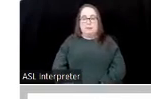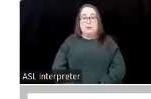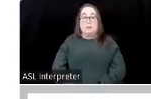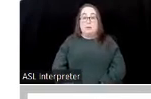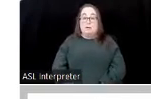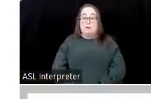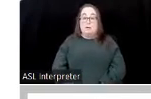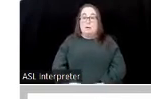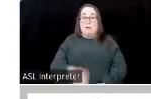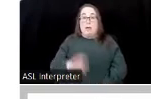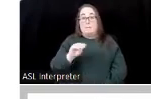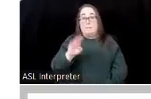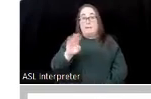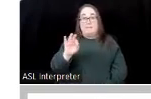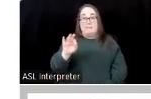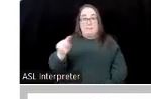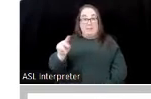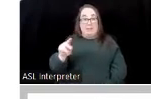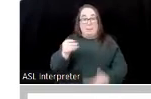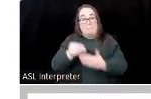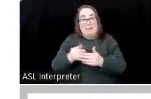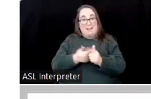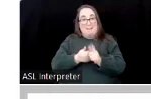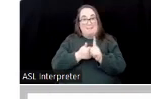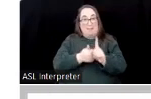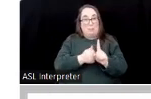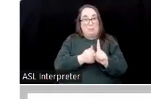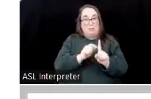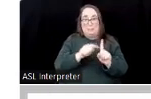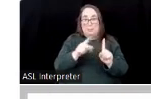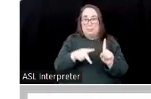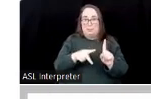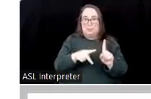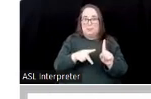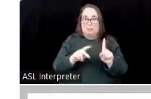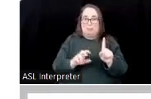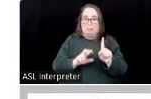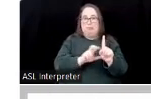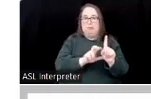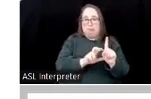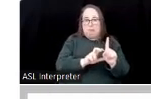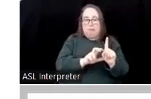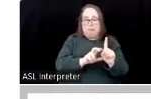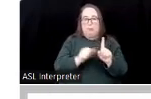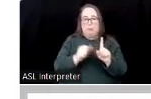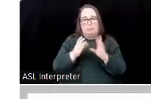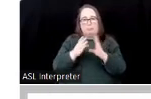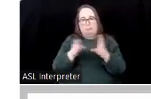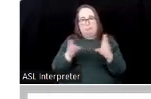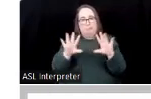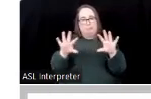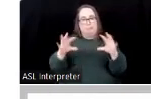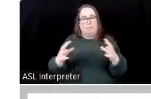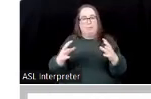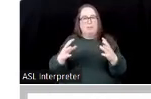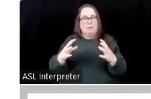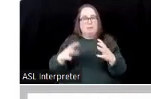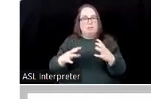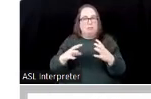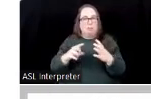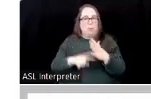or MFP demonstration, CMS recently expanded the scope and definition of MFP's supplemental